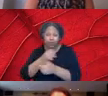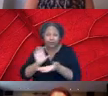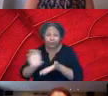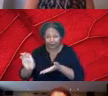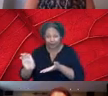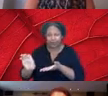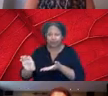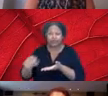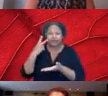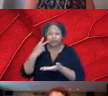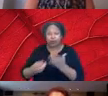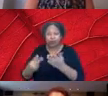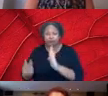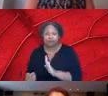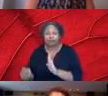and to contribute to